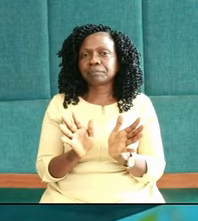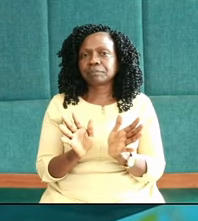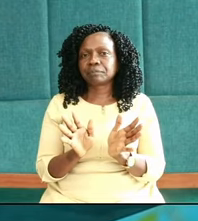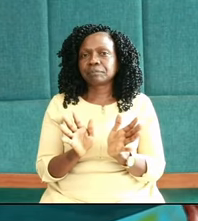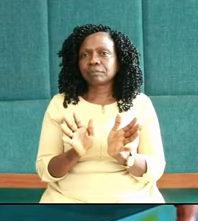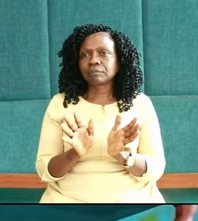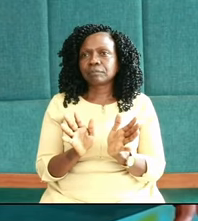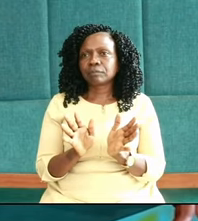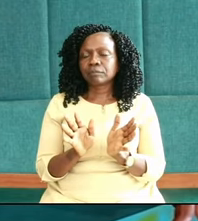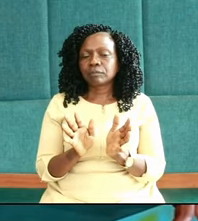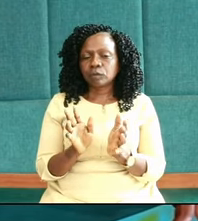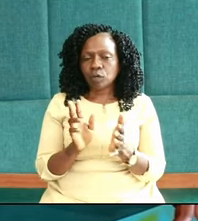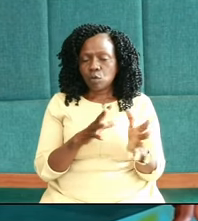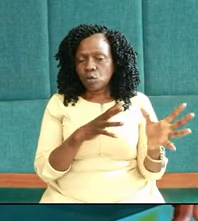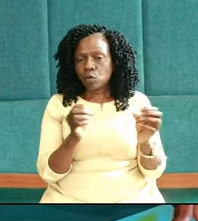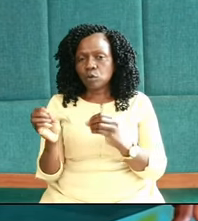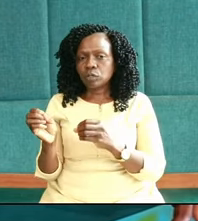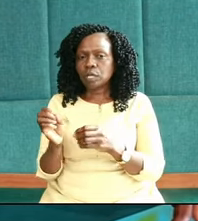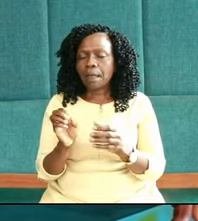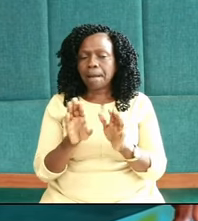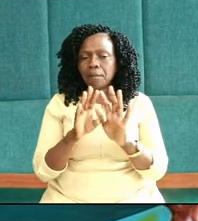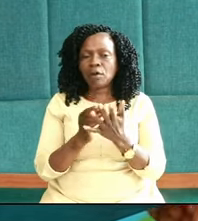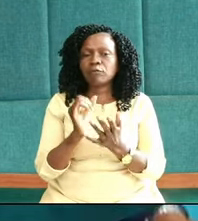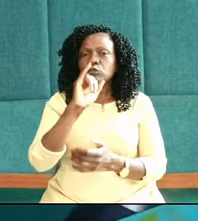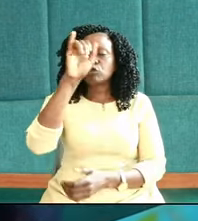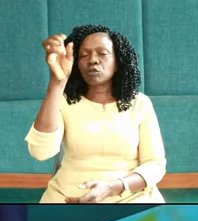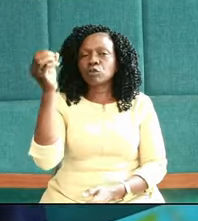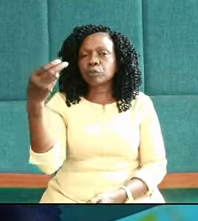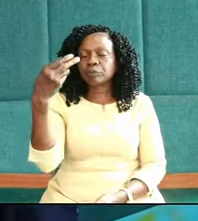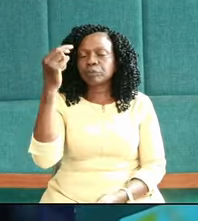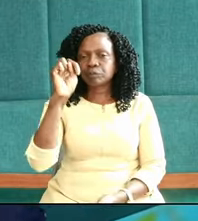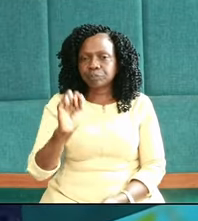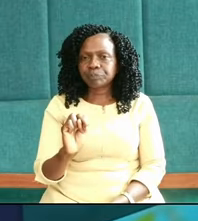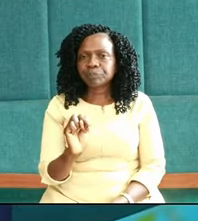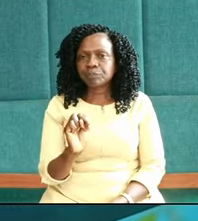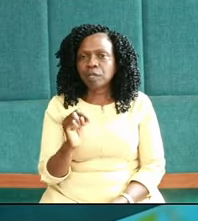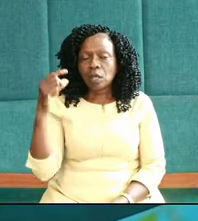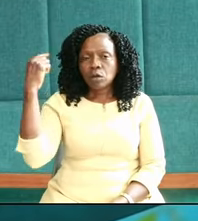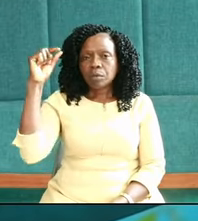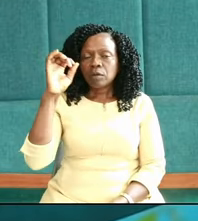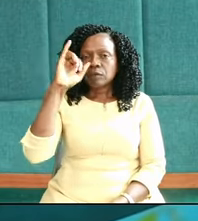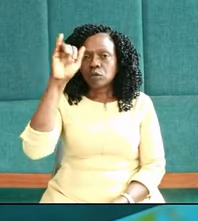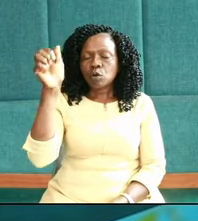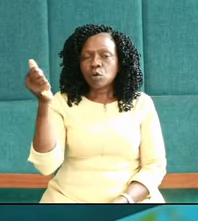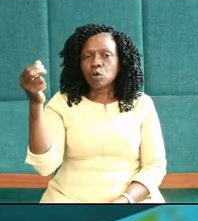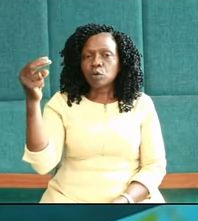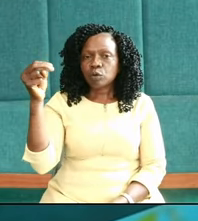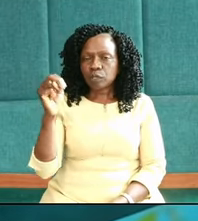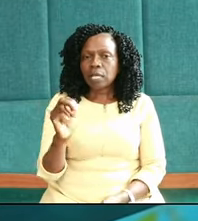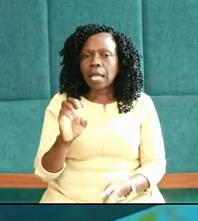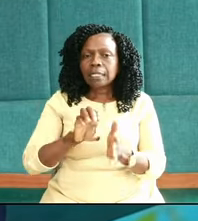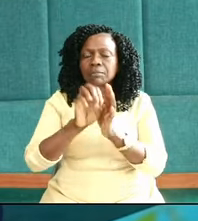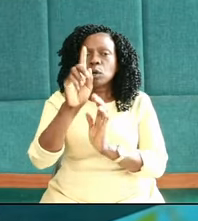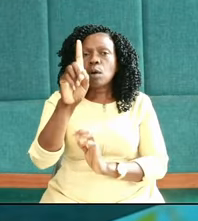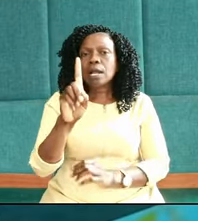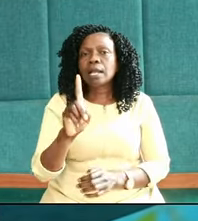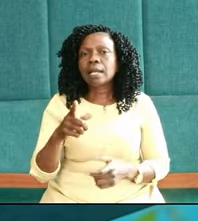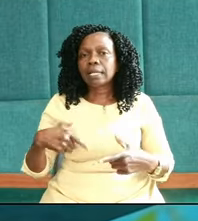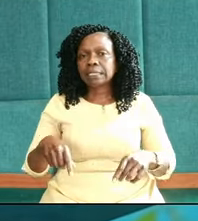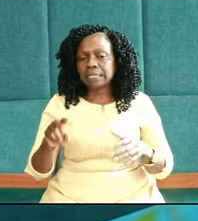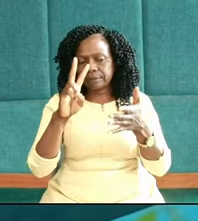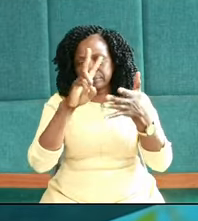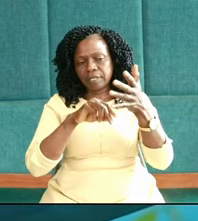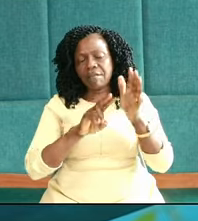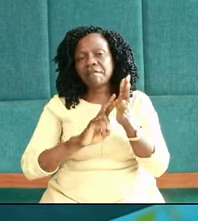Go with me to the book of John, the Gospel of John, chapter 1. Let's